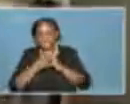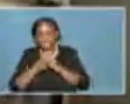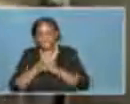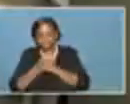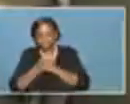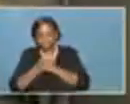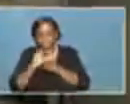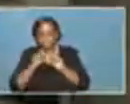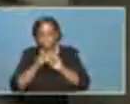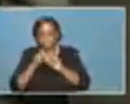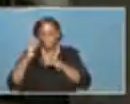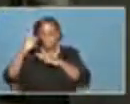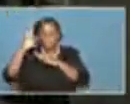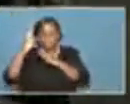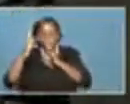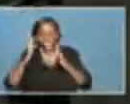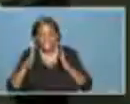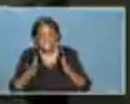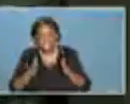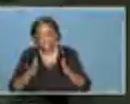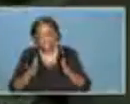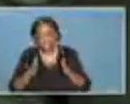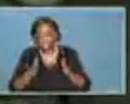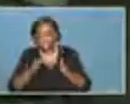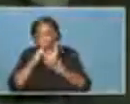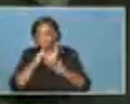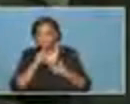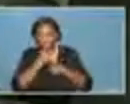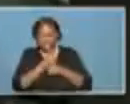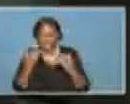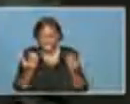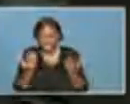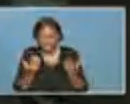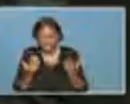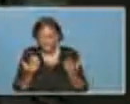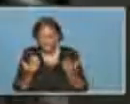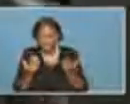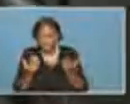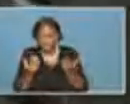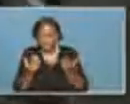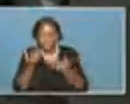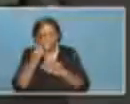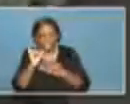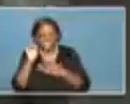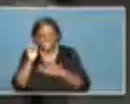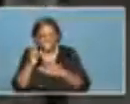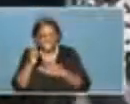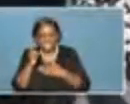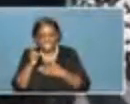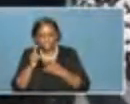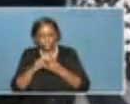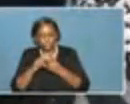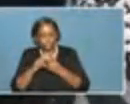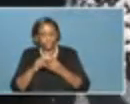that Bahamians who, obviously, with the cannabis not being legal here in the Bahamas, people can prep themselves prior to the legalization of